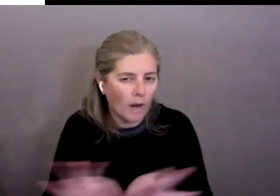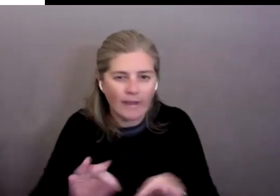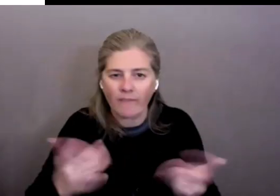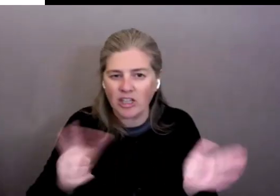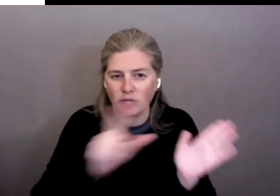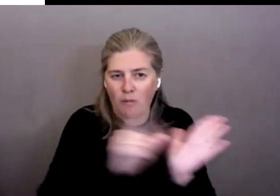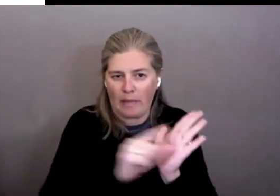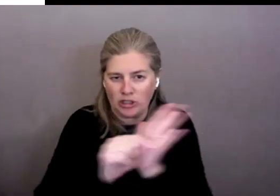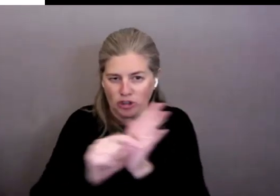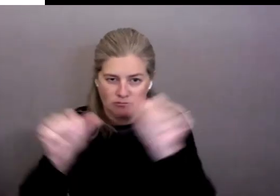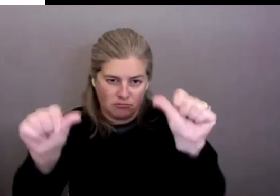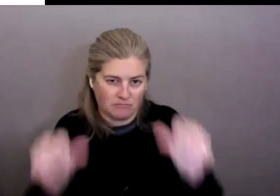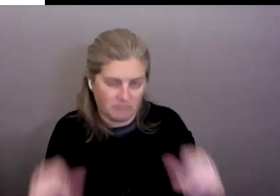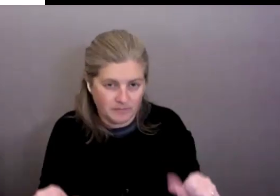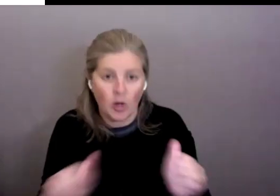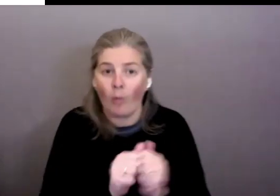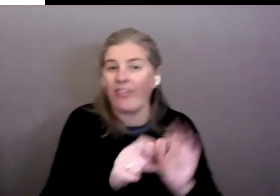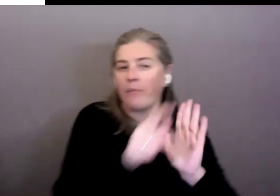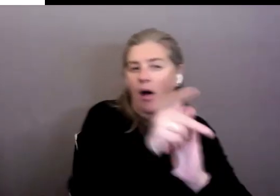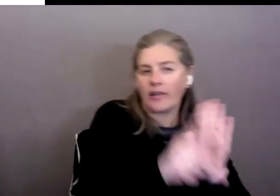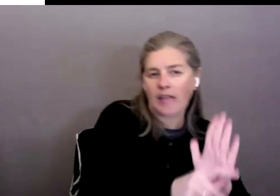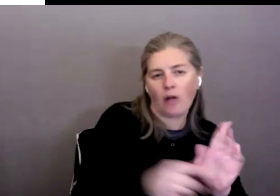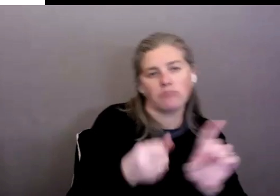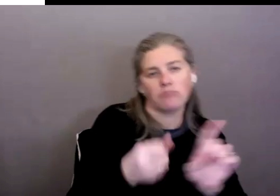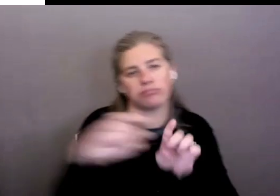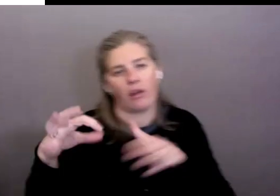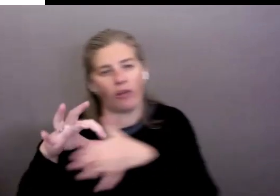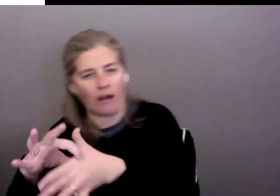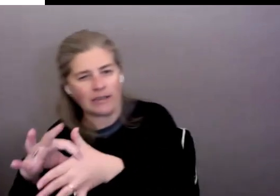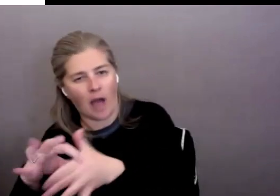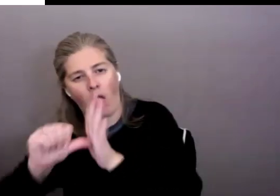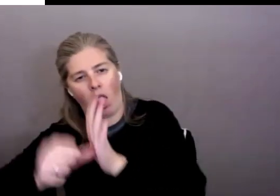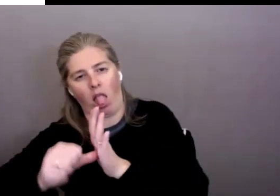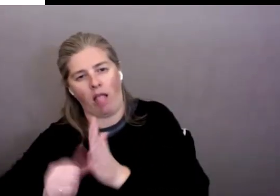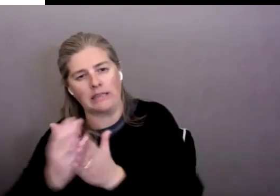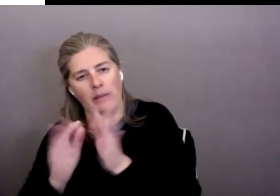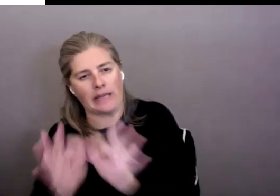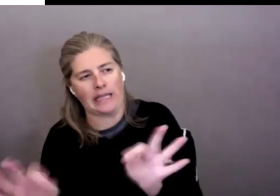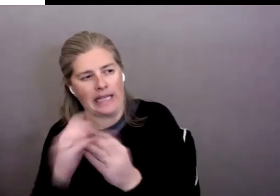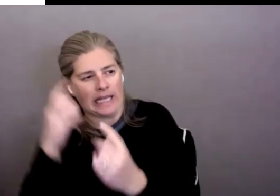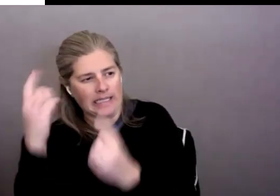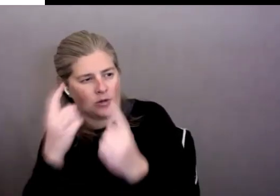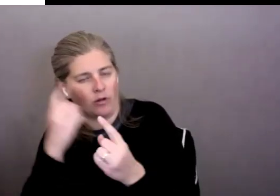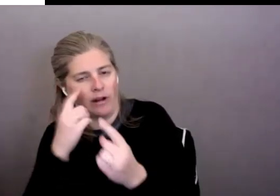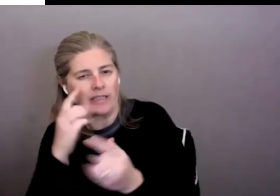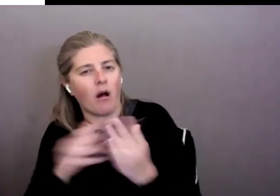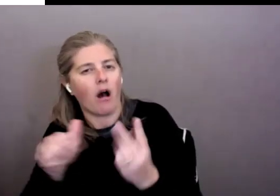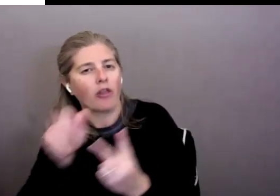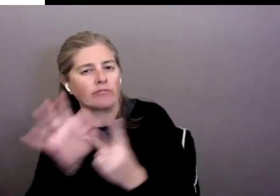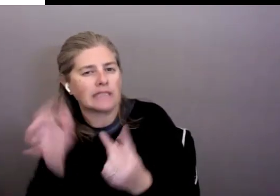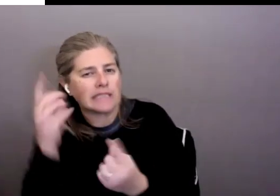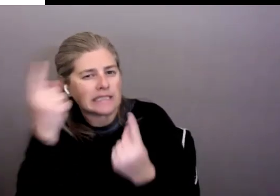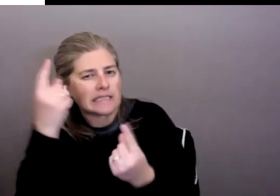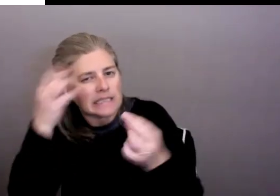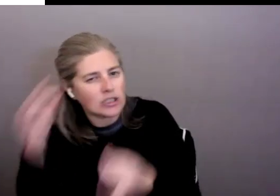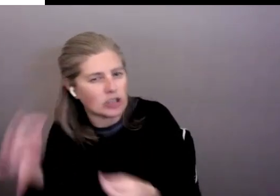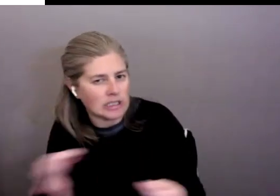As with the policy, I'll give a review of the content of the form, and I'll highlight some key considerations and alternative decisions that a state could make.